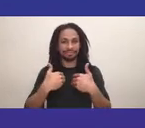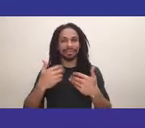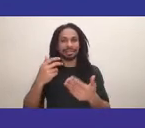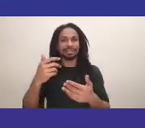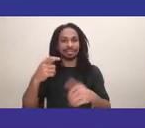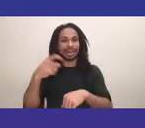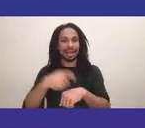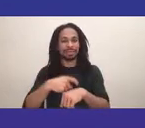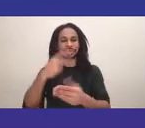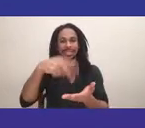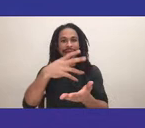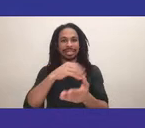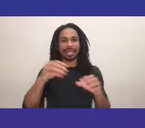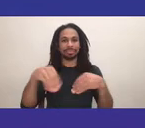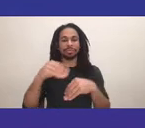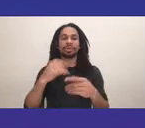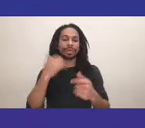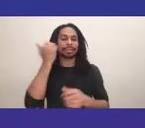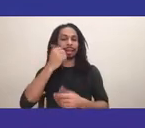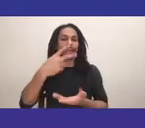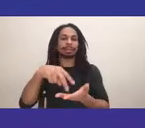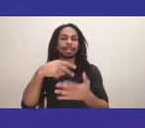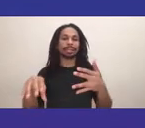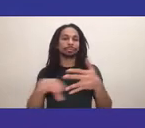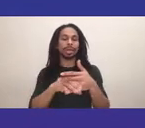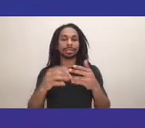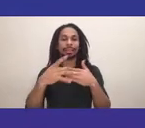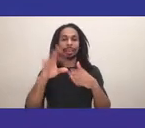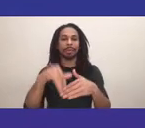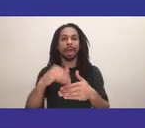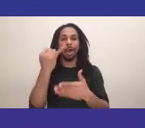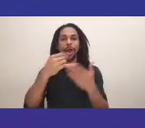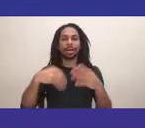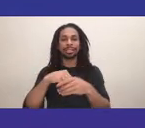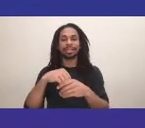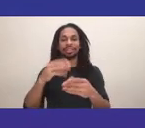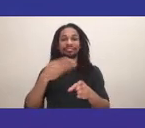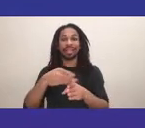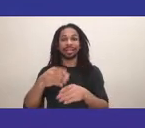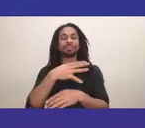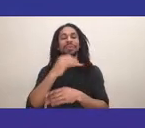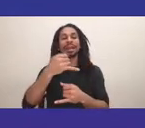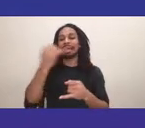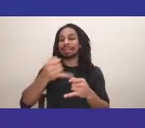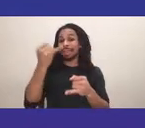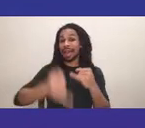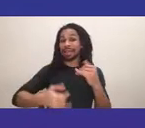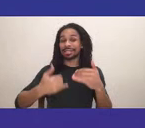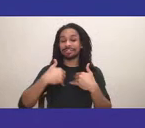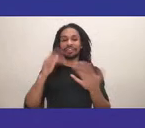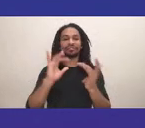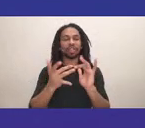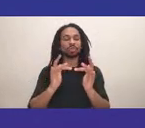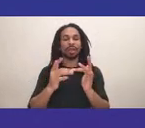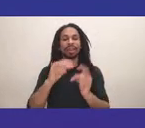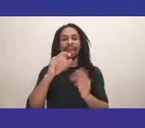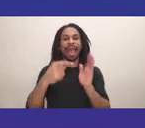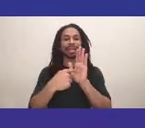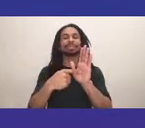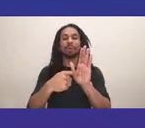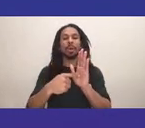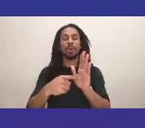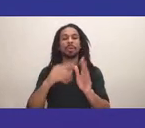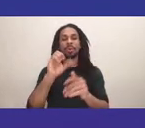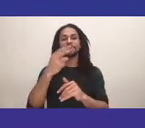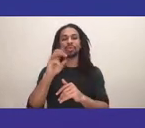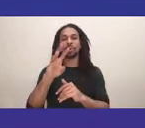And so we have daily dance breaks led by artists in the field. And then last but not least, we have the virtual expo showcase with live sessions from a lot